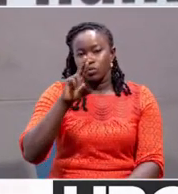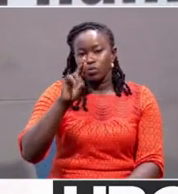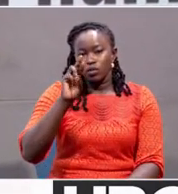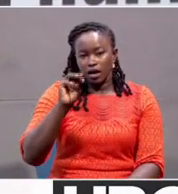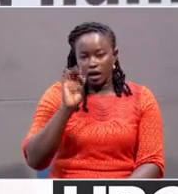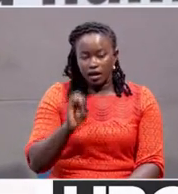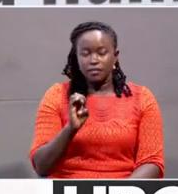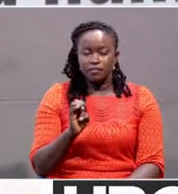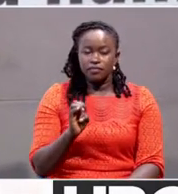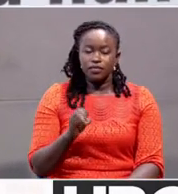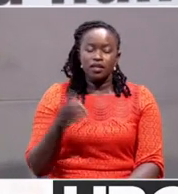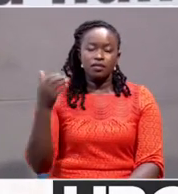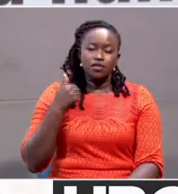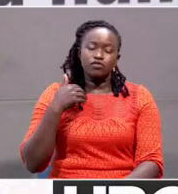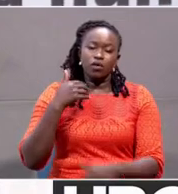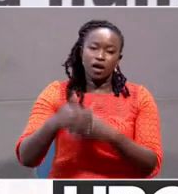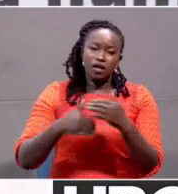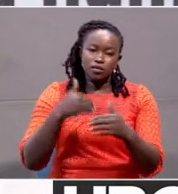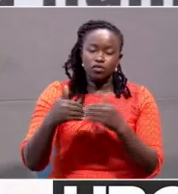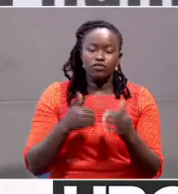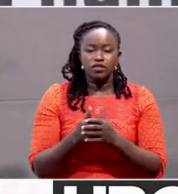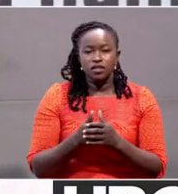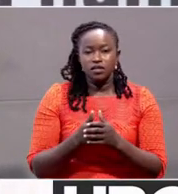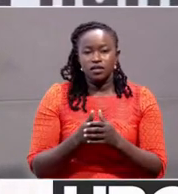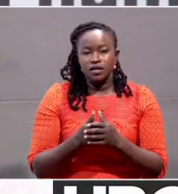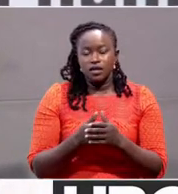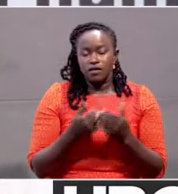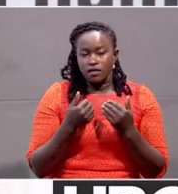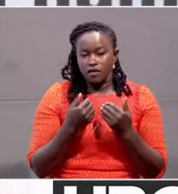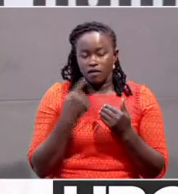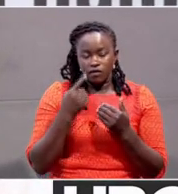moved a mile. We are so far having,